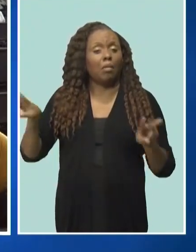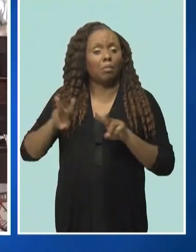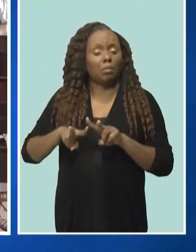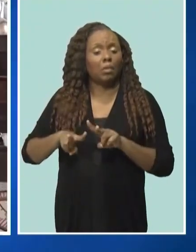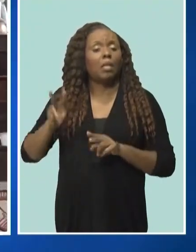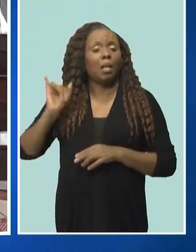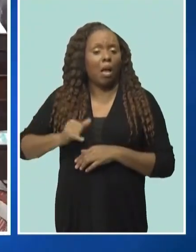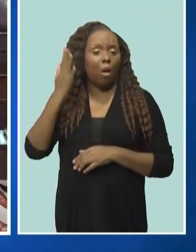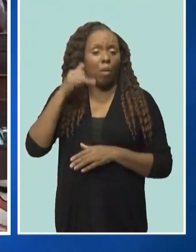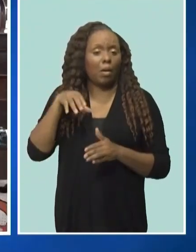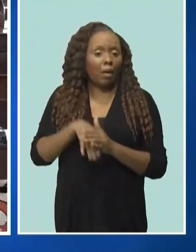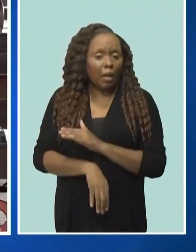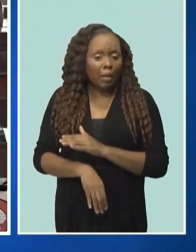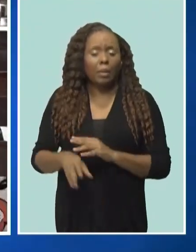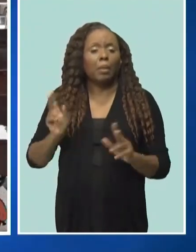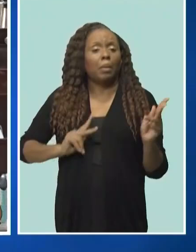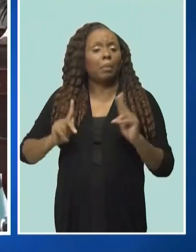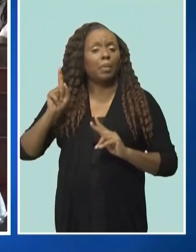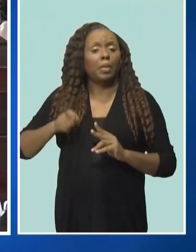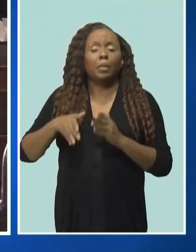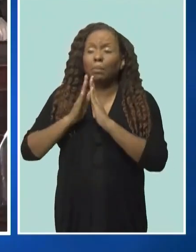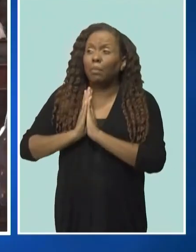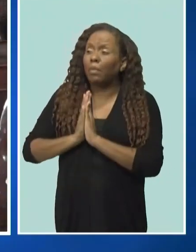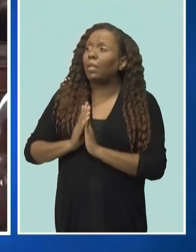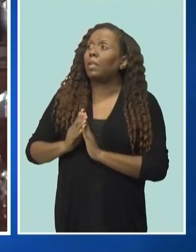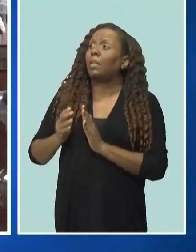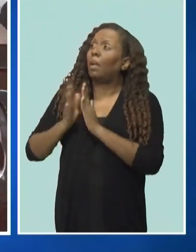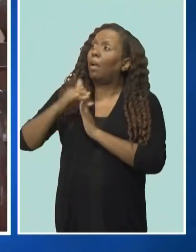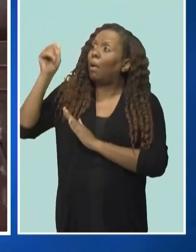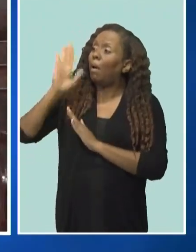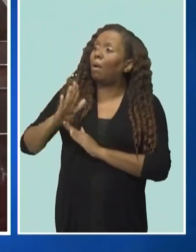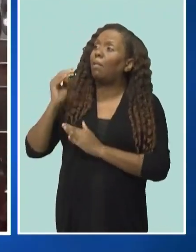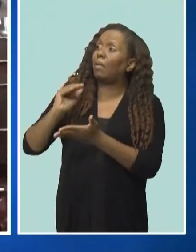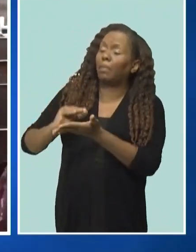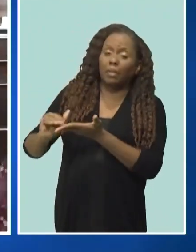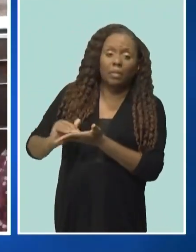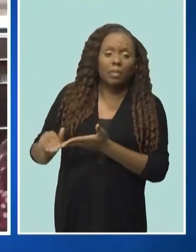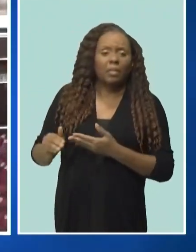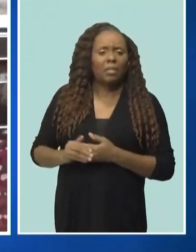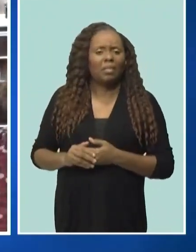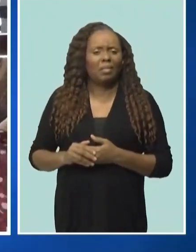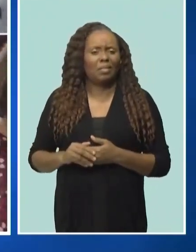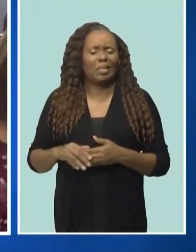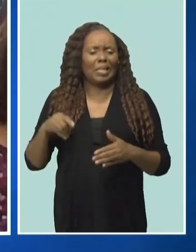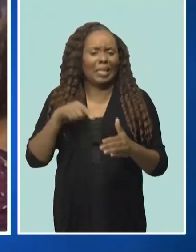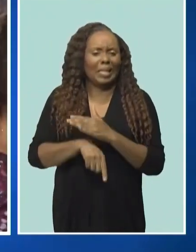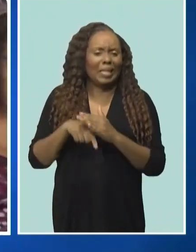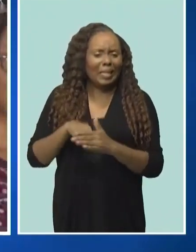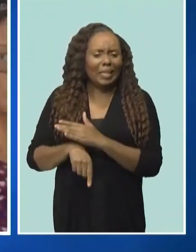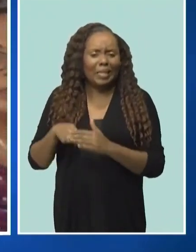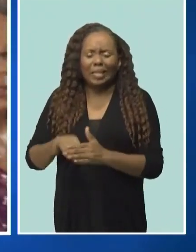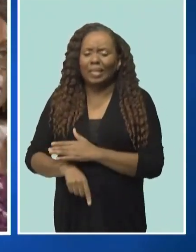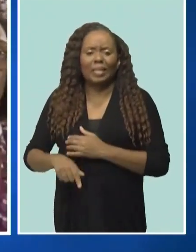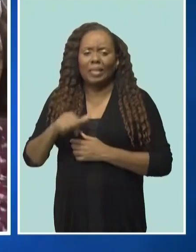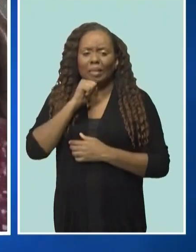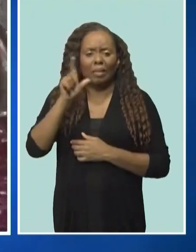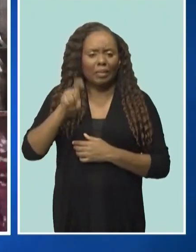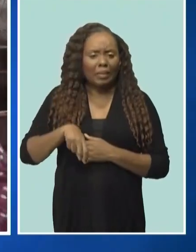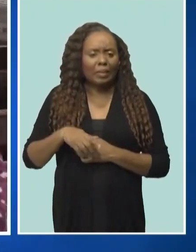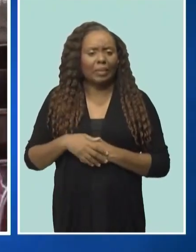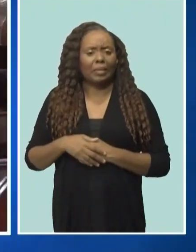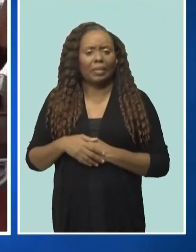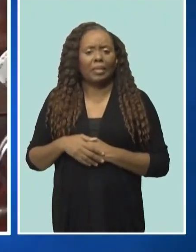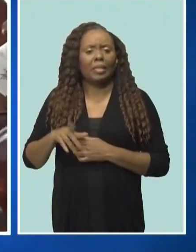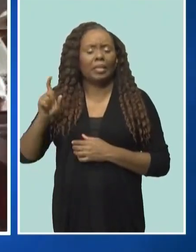for guidance and forgiveness, he says the bloodshed and crime are uncalled for. The head of the local Catholic Church says attention needs